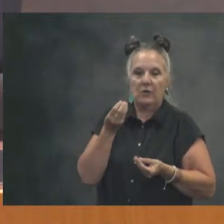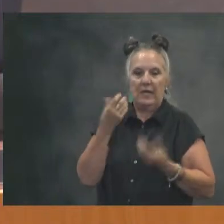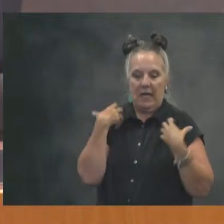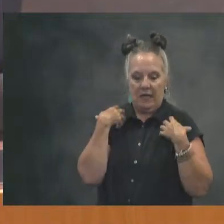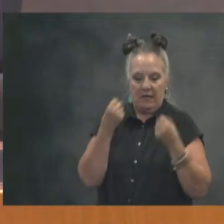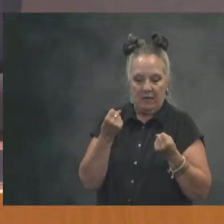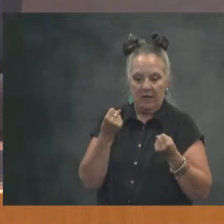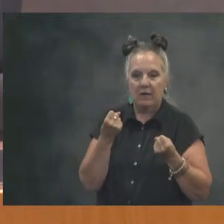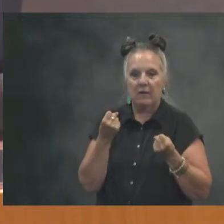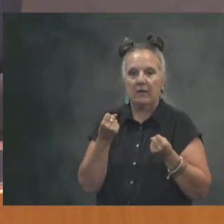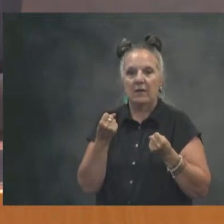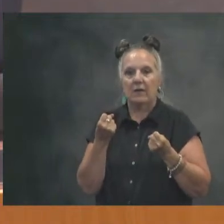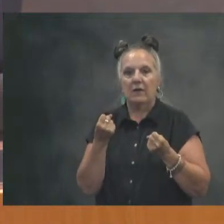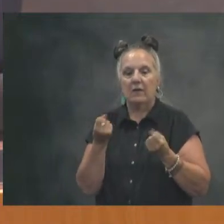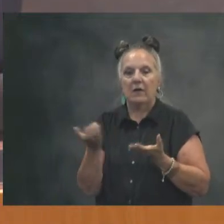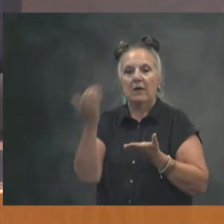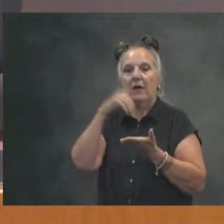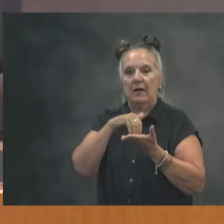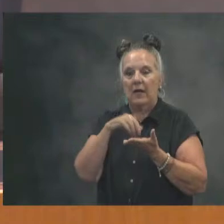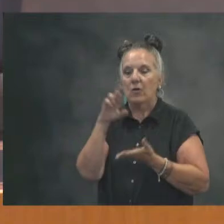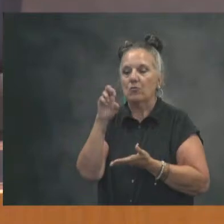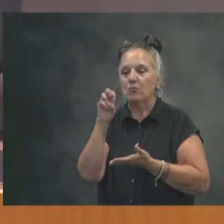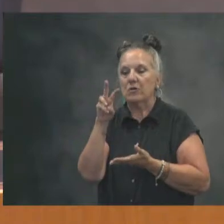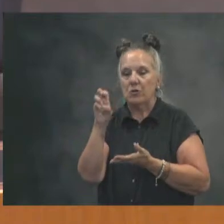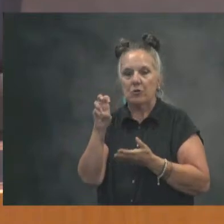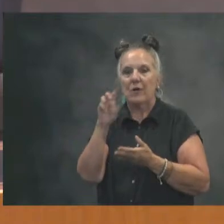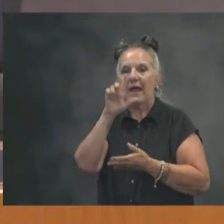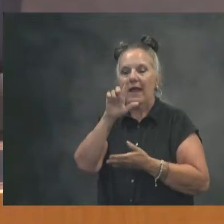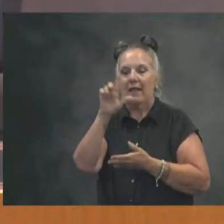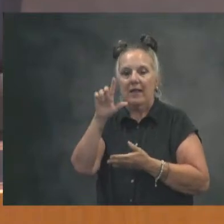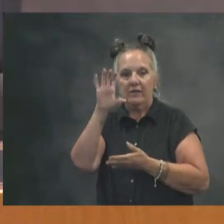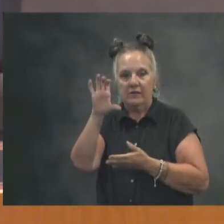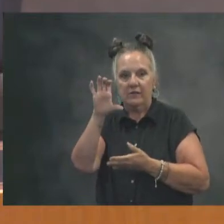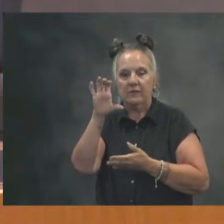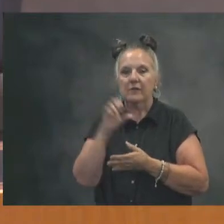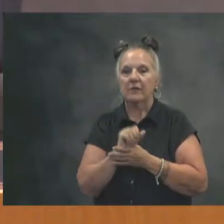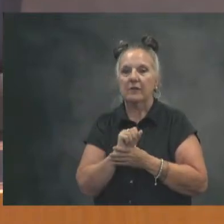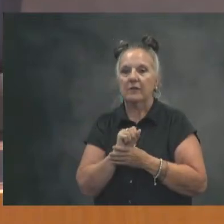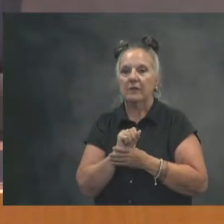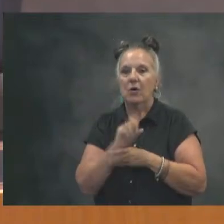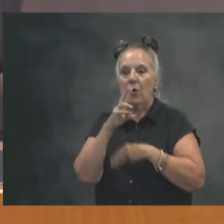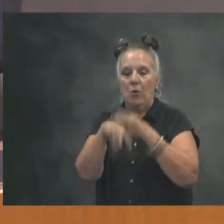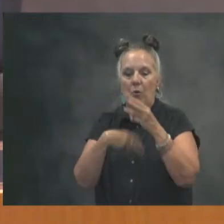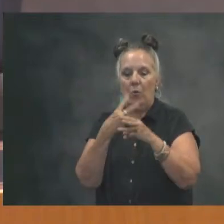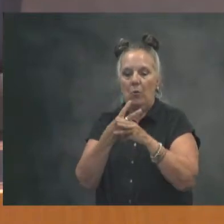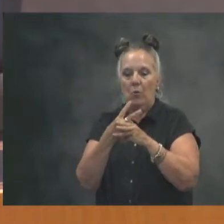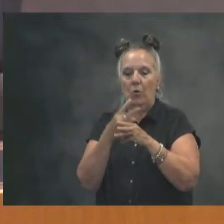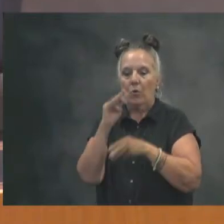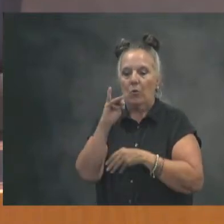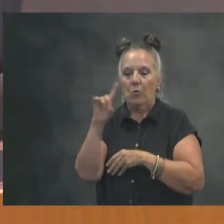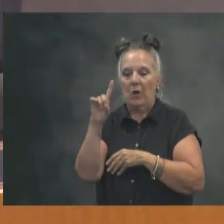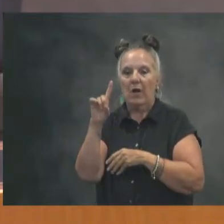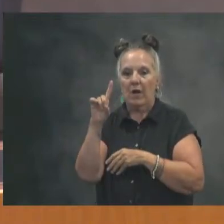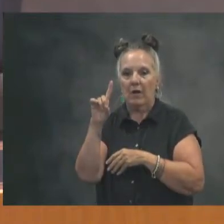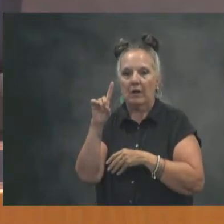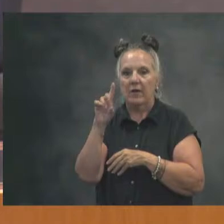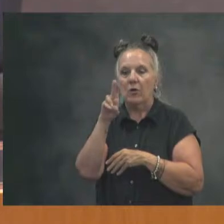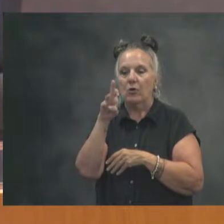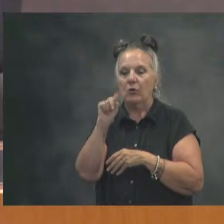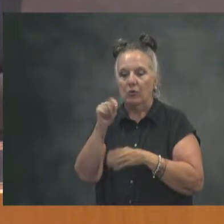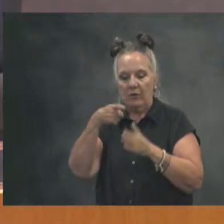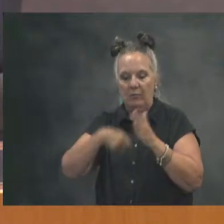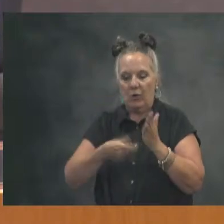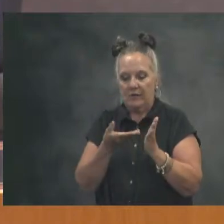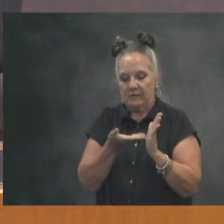to Acela Distribution and Warehousing, LLC, Acela Worldwide Solutions Incorporated at the unit price